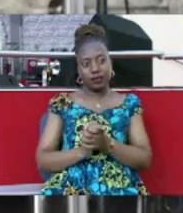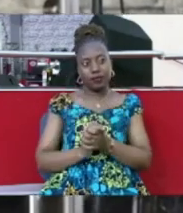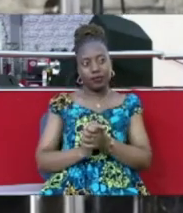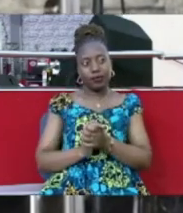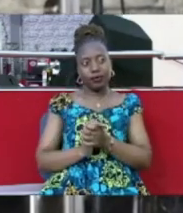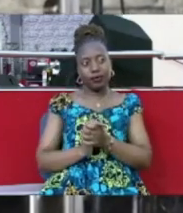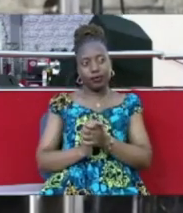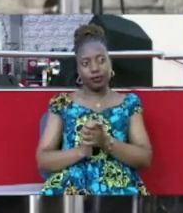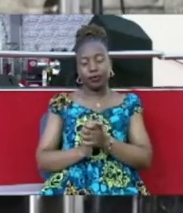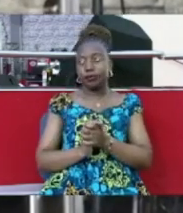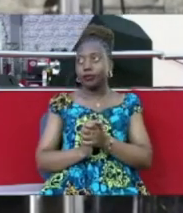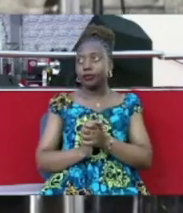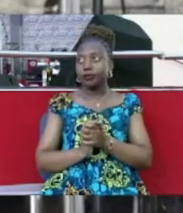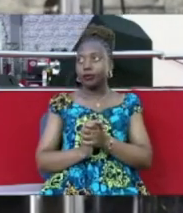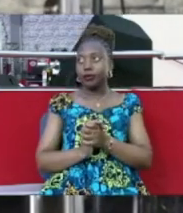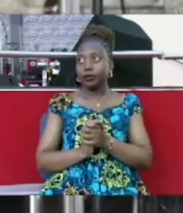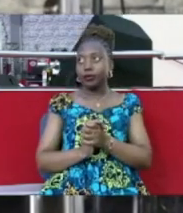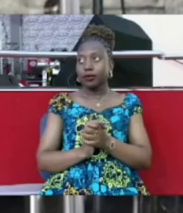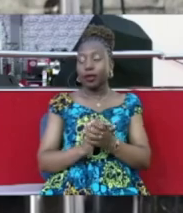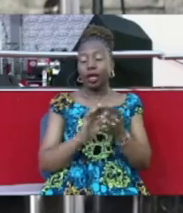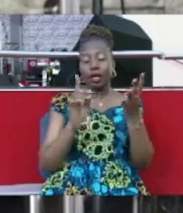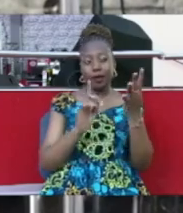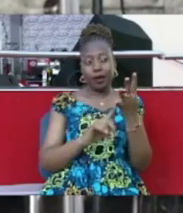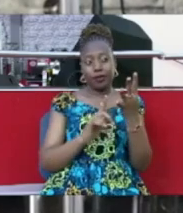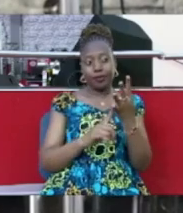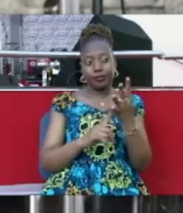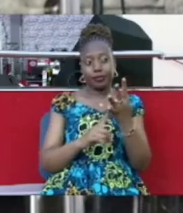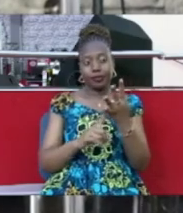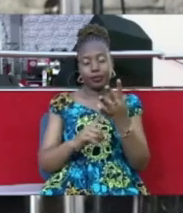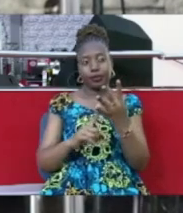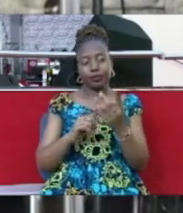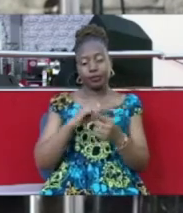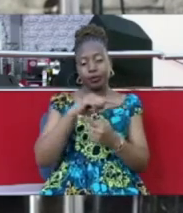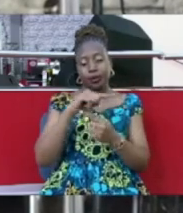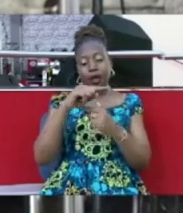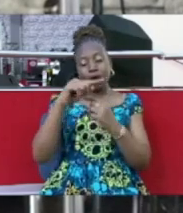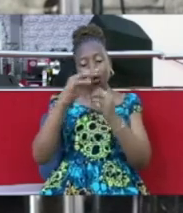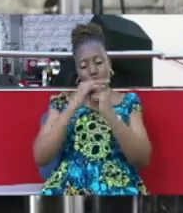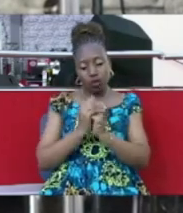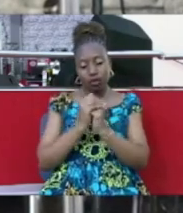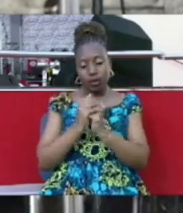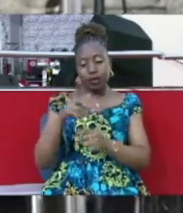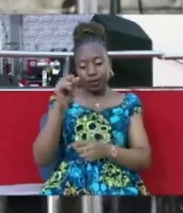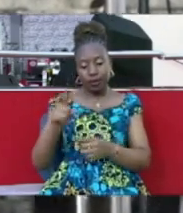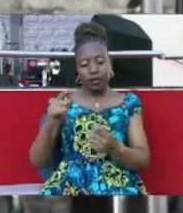Worship, number four, should be surrounded by scripture.